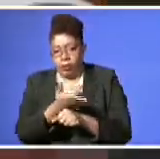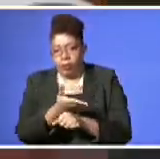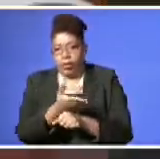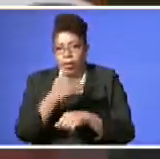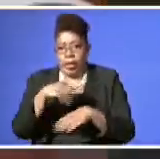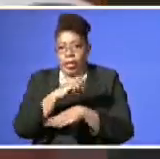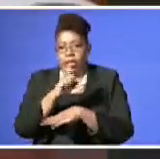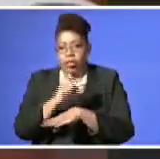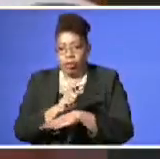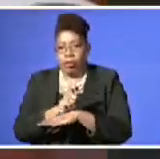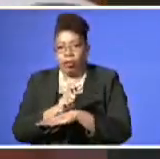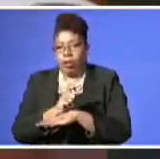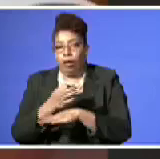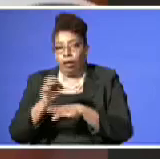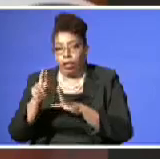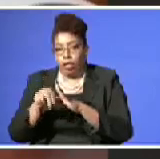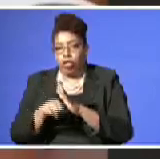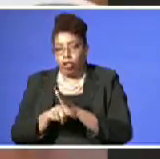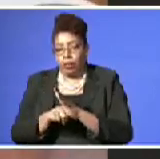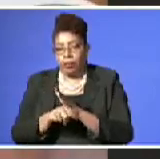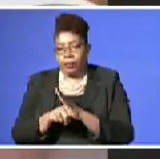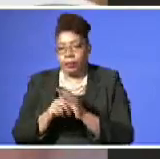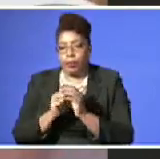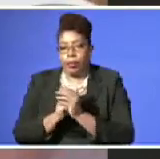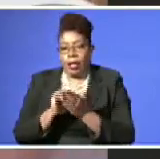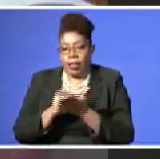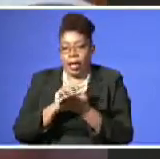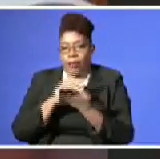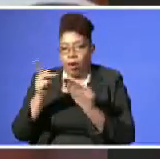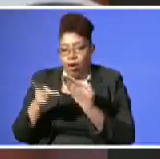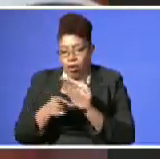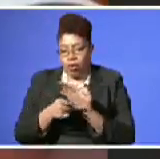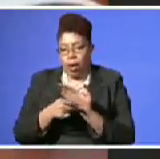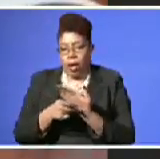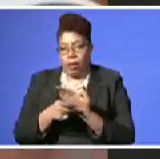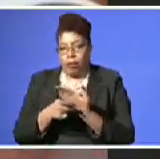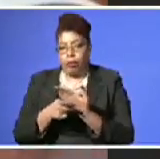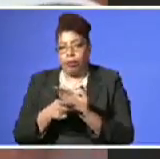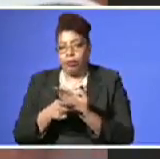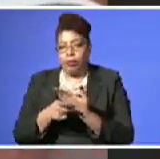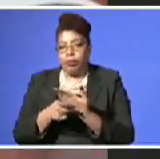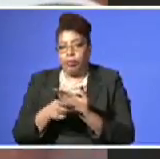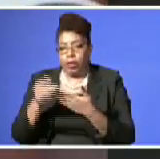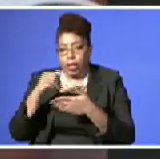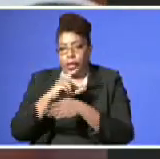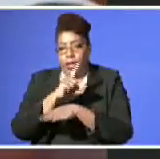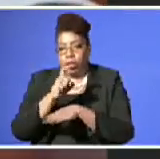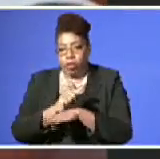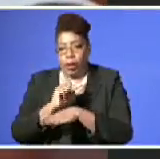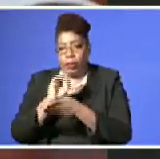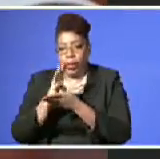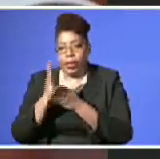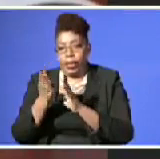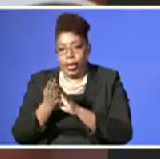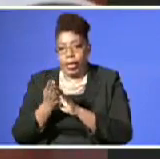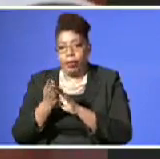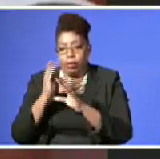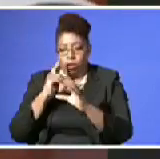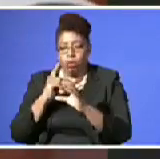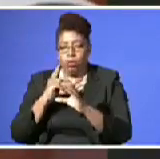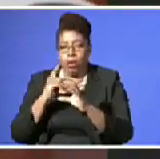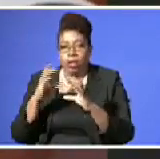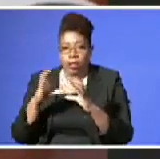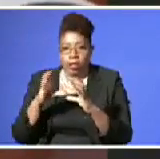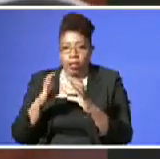Exuma Foundation in Exuma. The program was Grow Exuma, and I became a certified